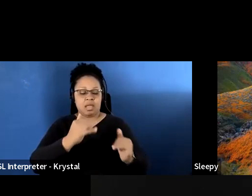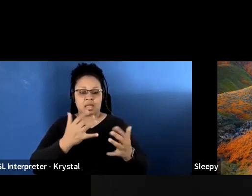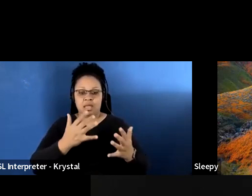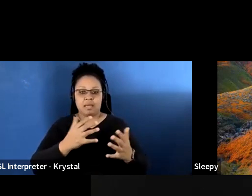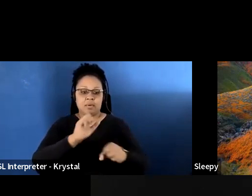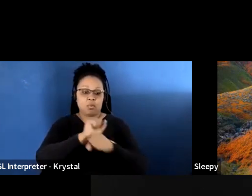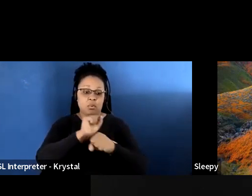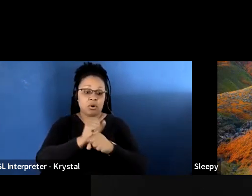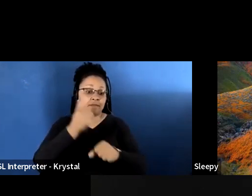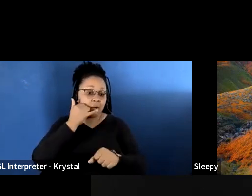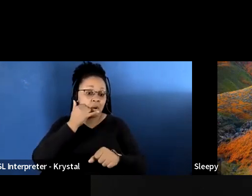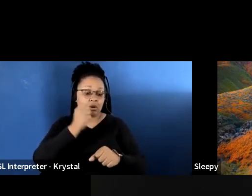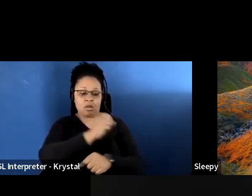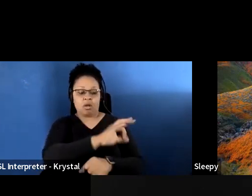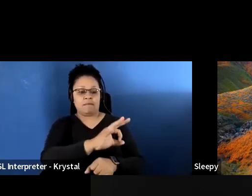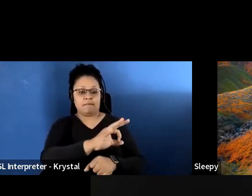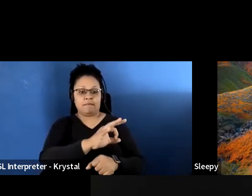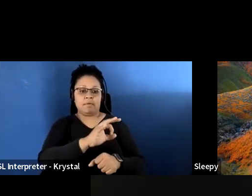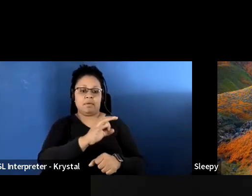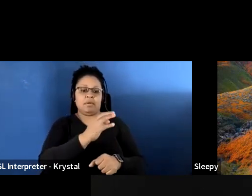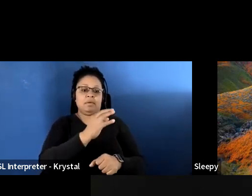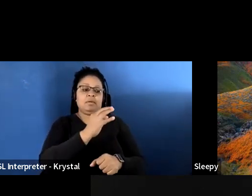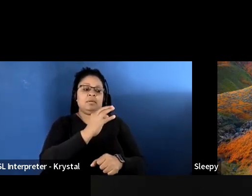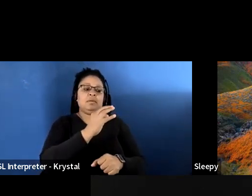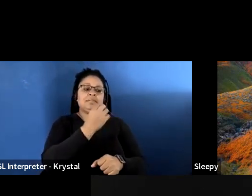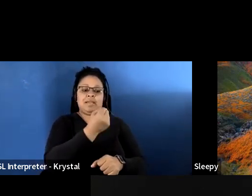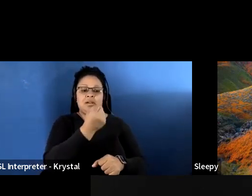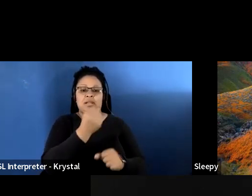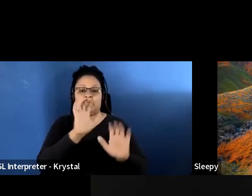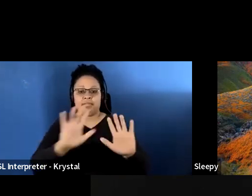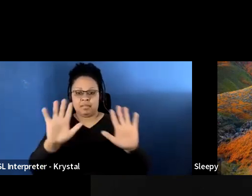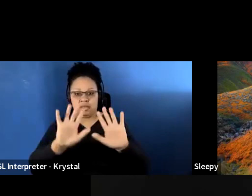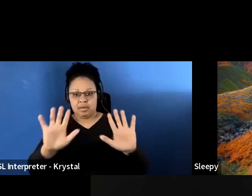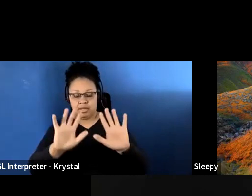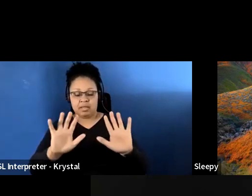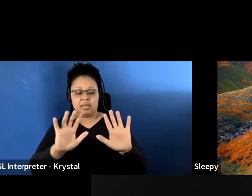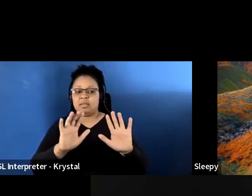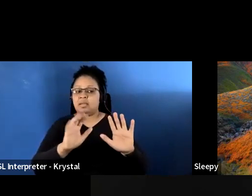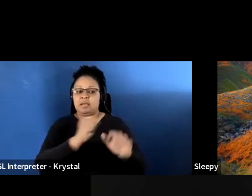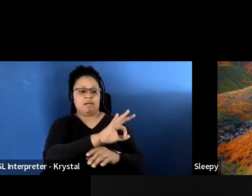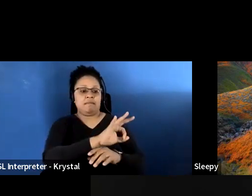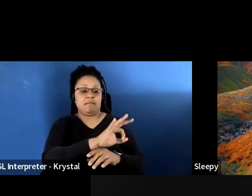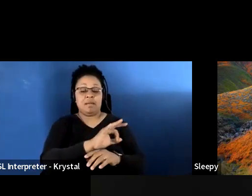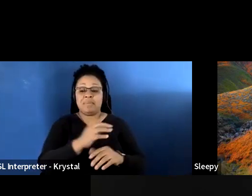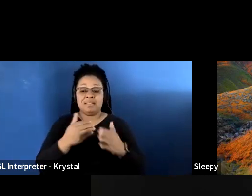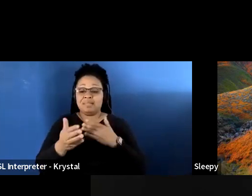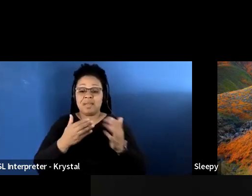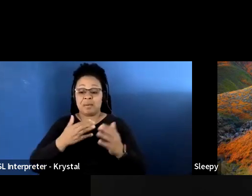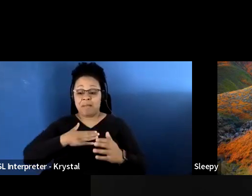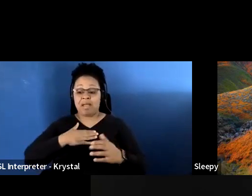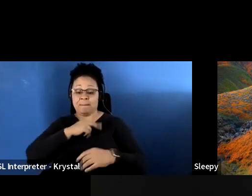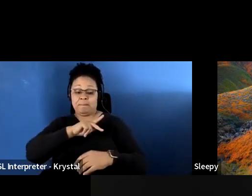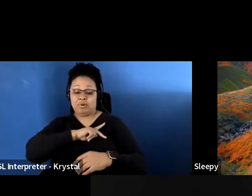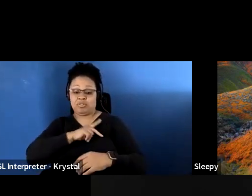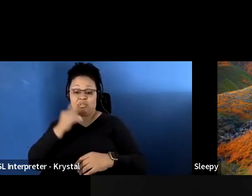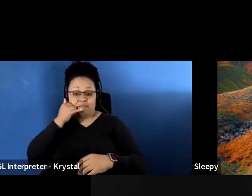during the weekends. Even when my cell phone rings, I cringe. I just do. And it's like, I don't even know if I